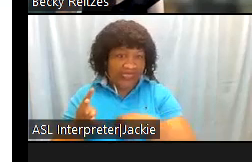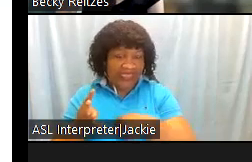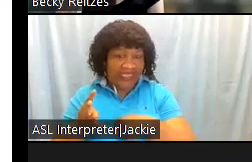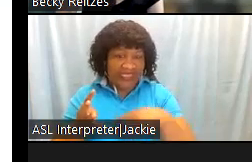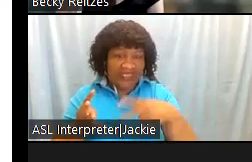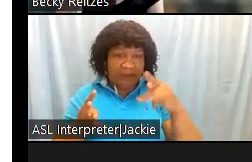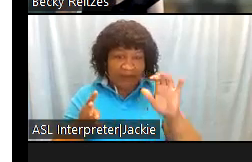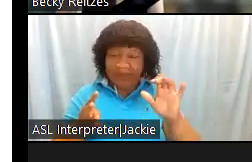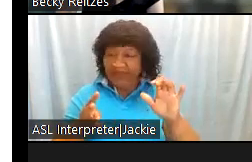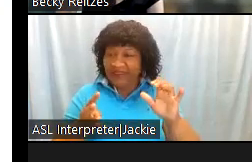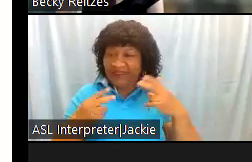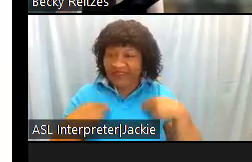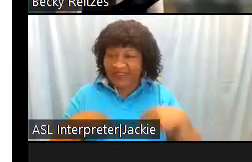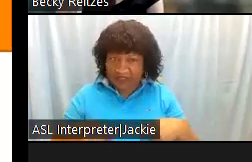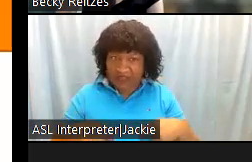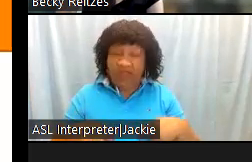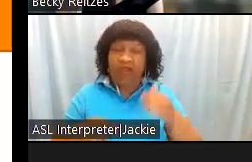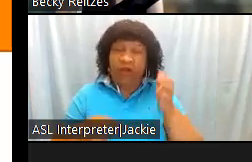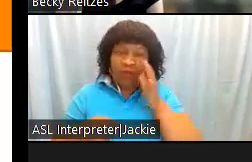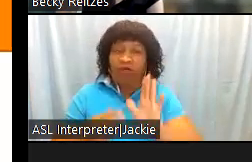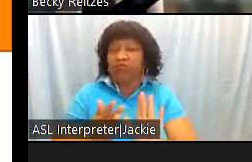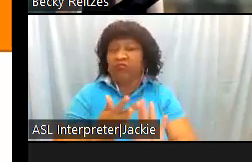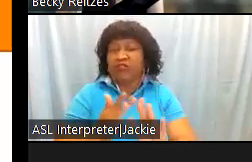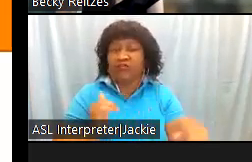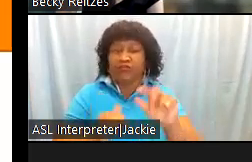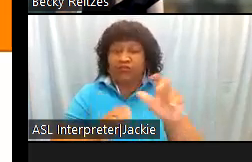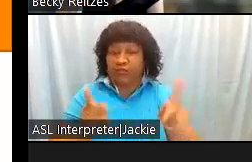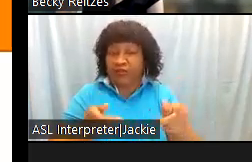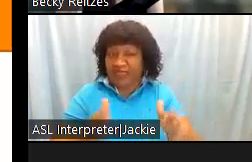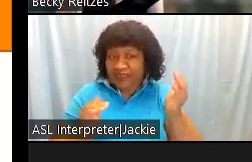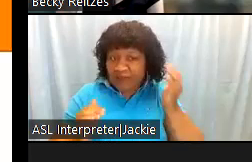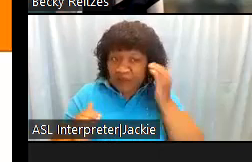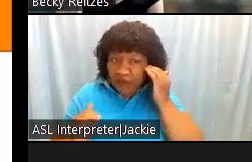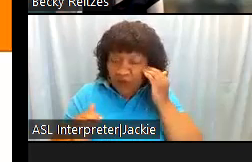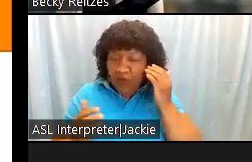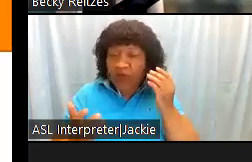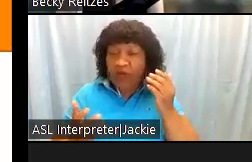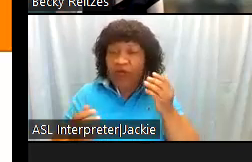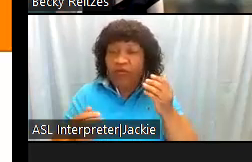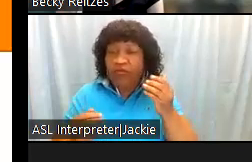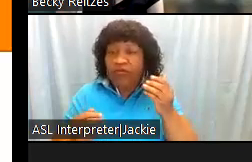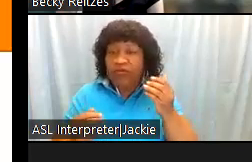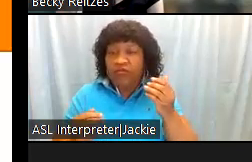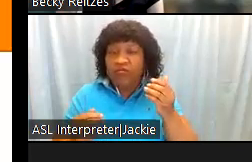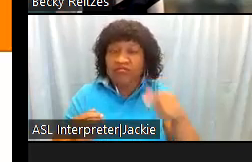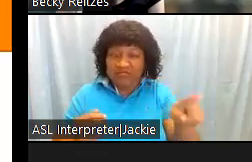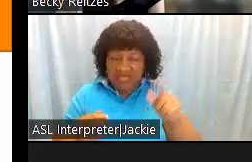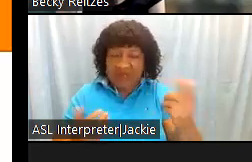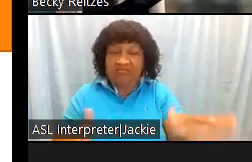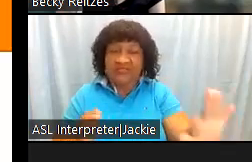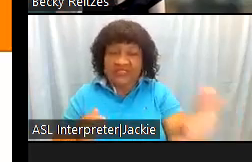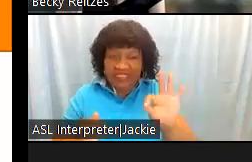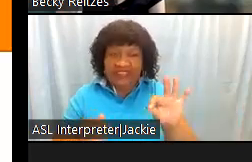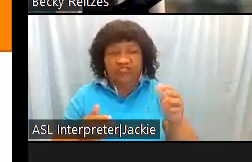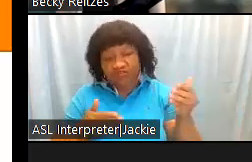Public Health and Best Starts for Kids, will get back to folks and let them know that that they were selected to